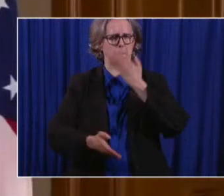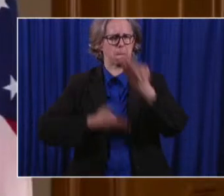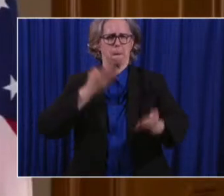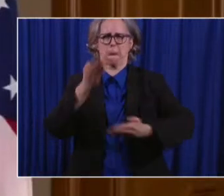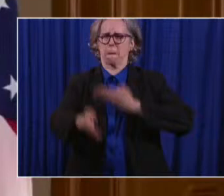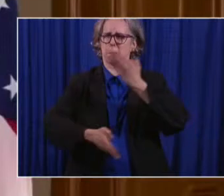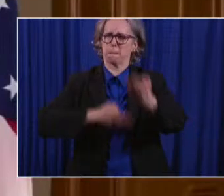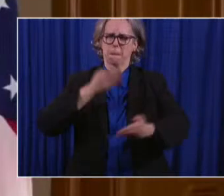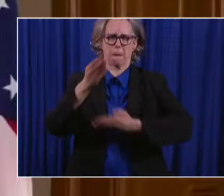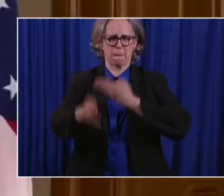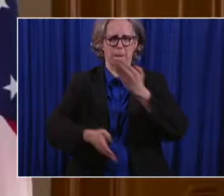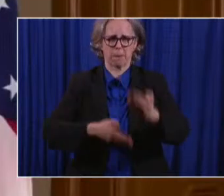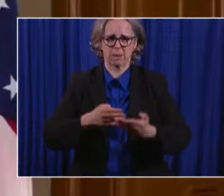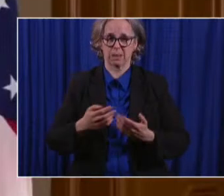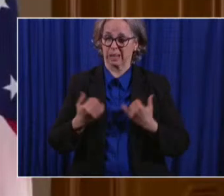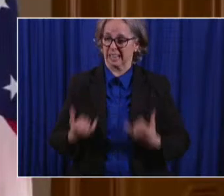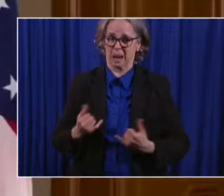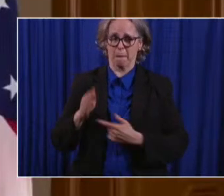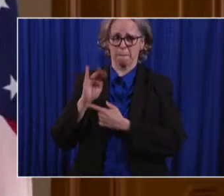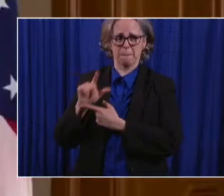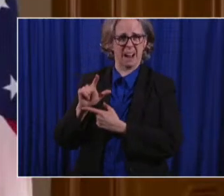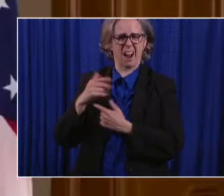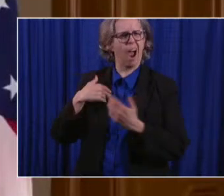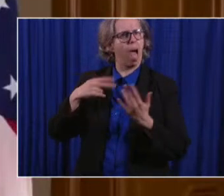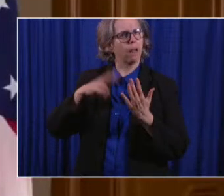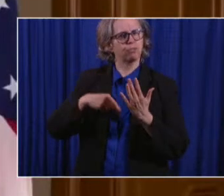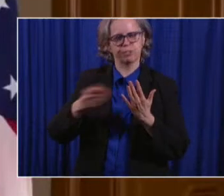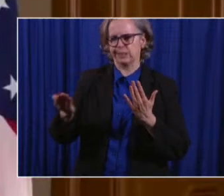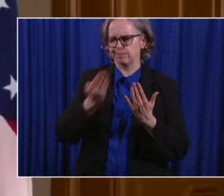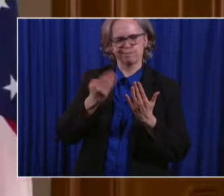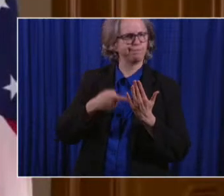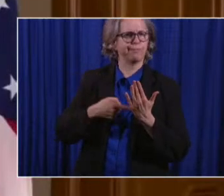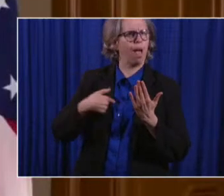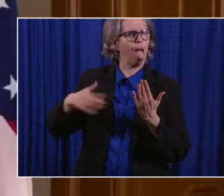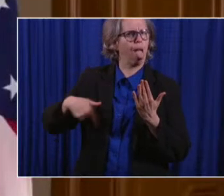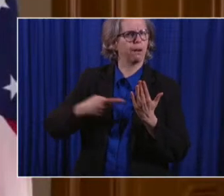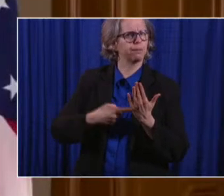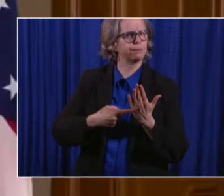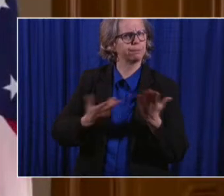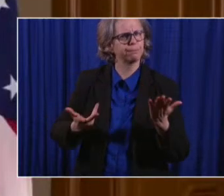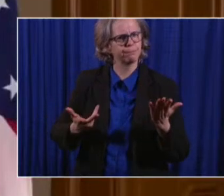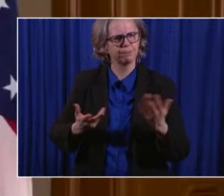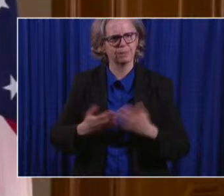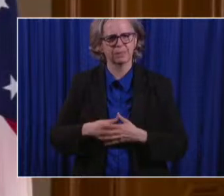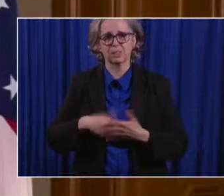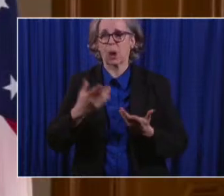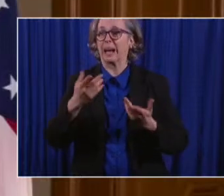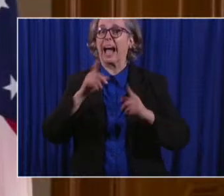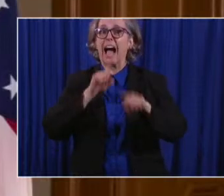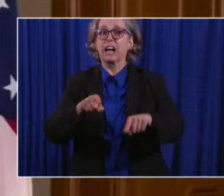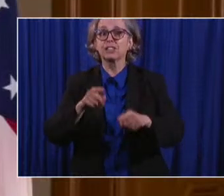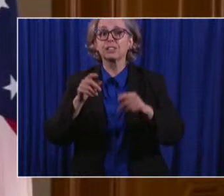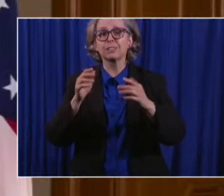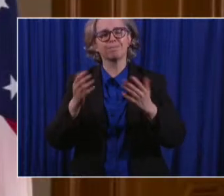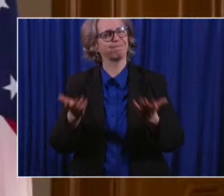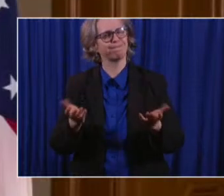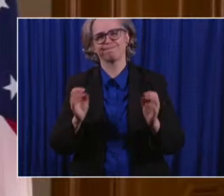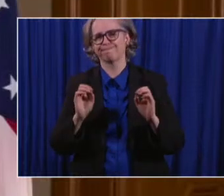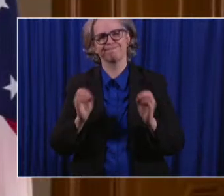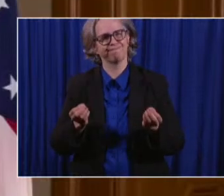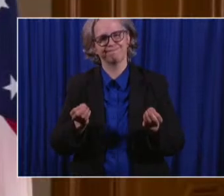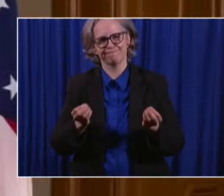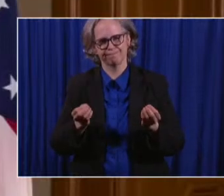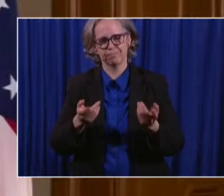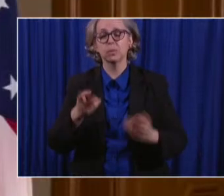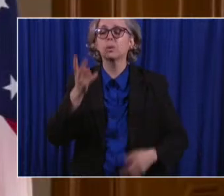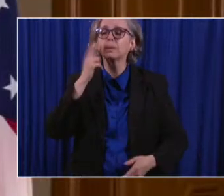really looked at them. So don't have an answer at this point. We'll see what comes up.